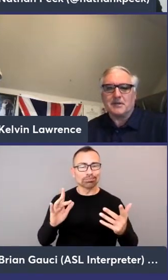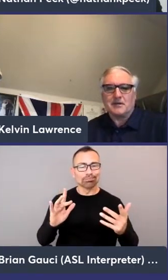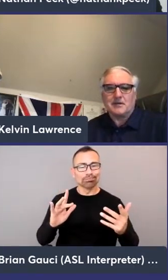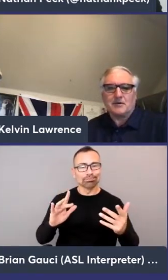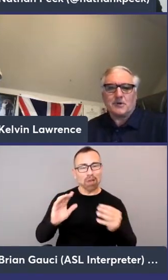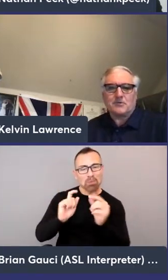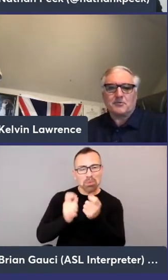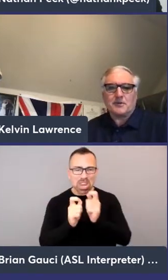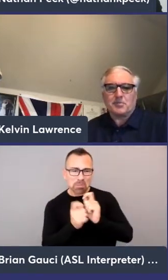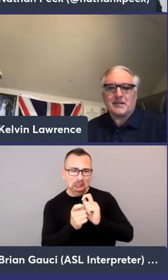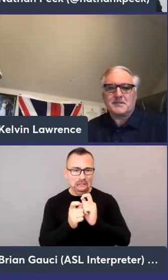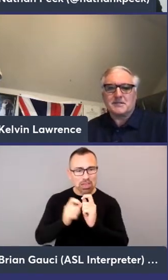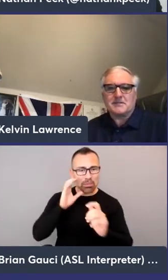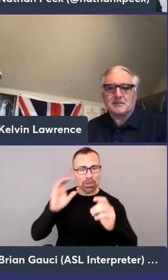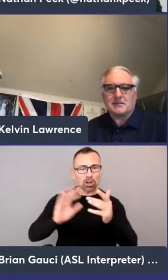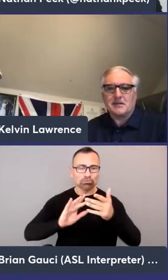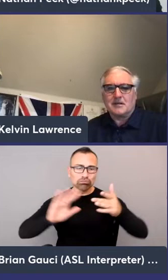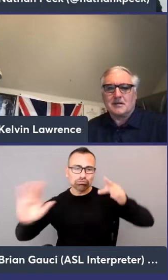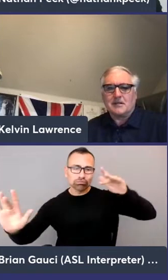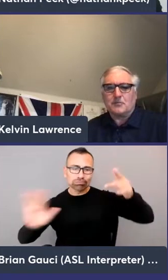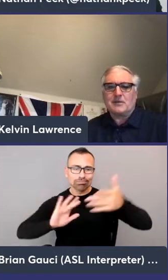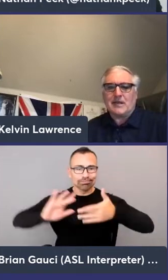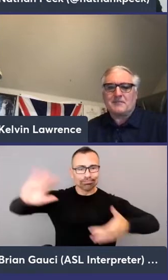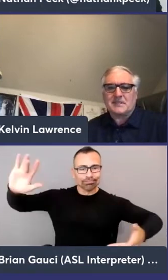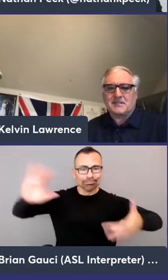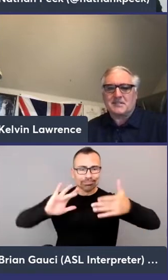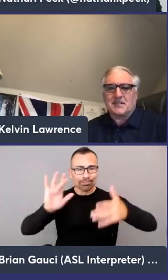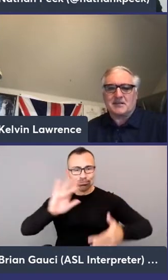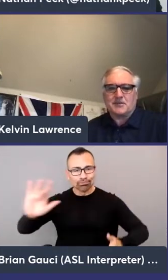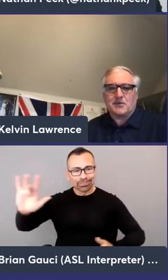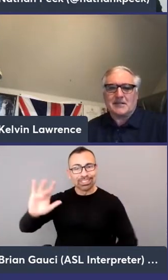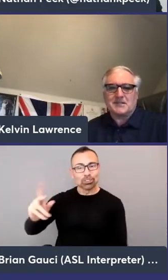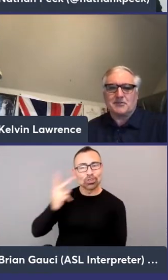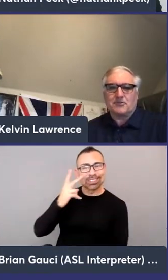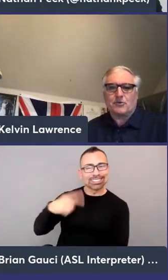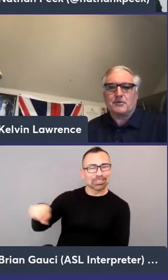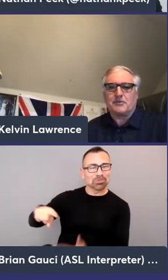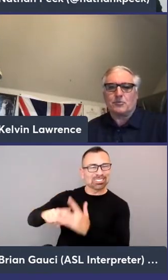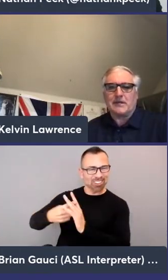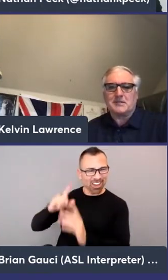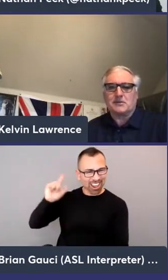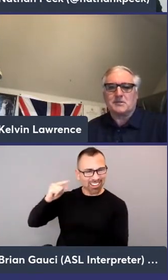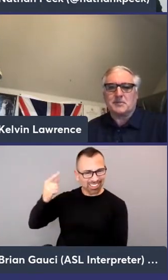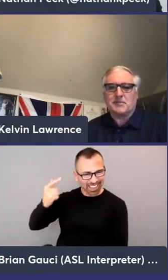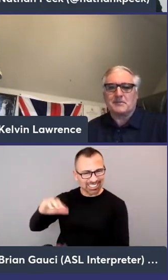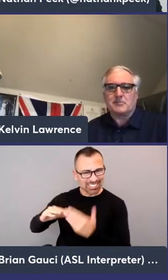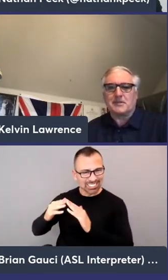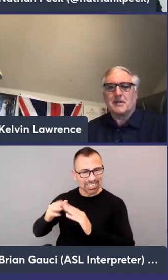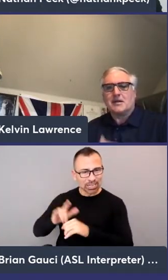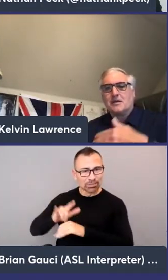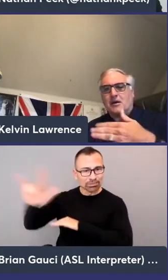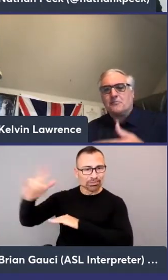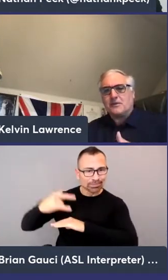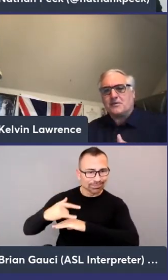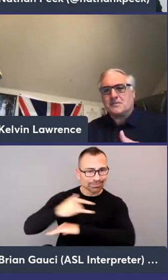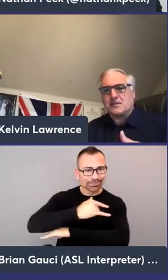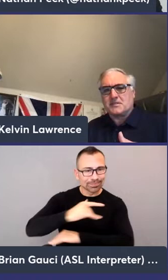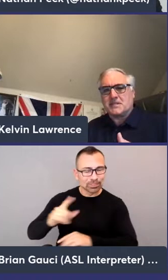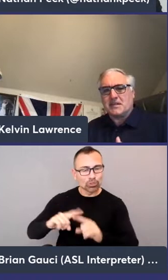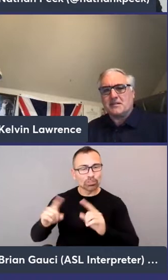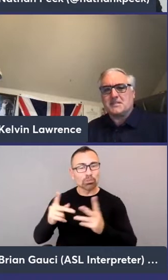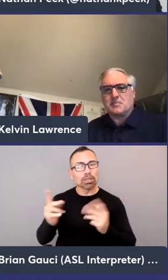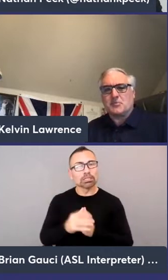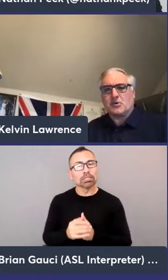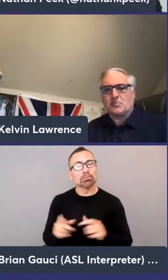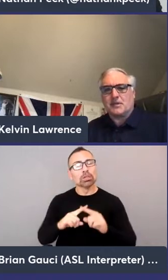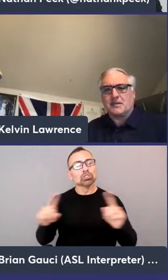and then we went to a few other places. And we have settings in here that you can actually control the way this looks a bit better. But hopefully you can start to see